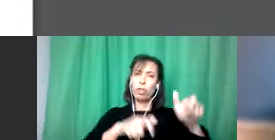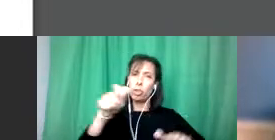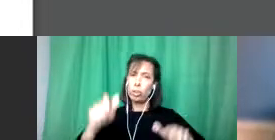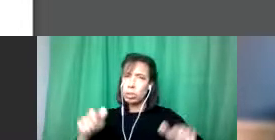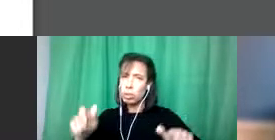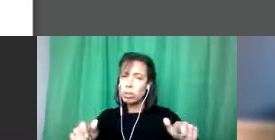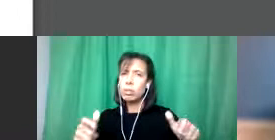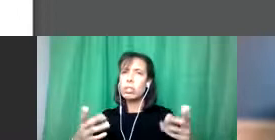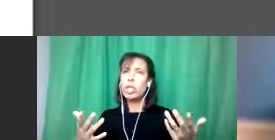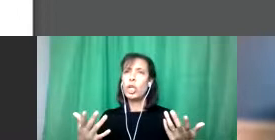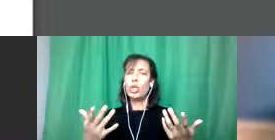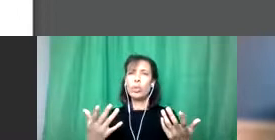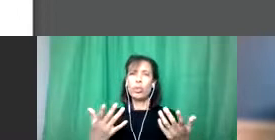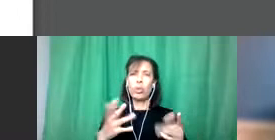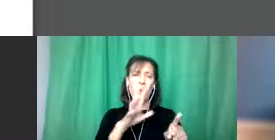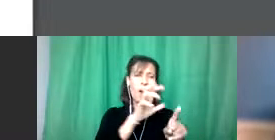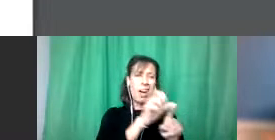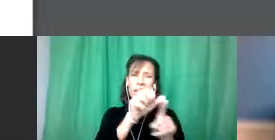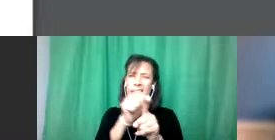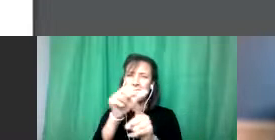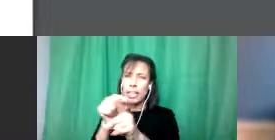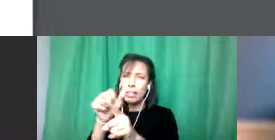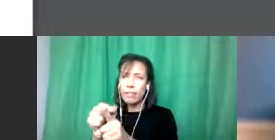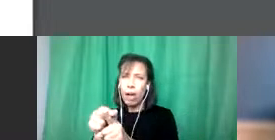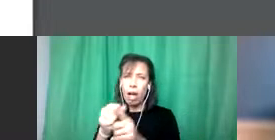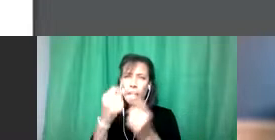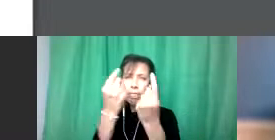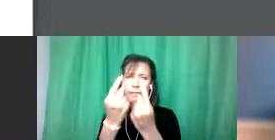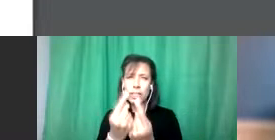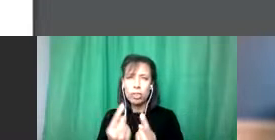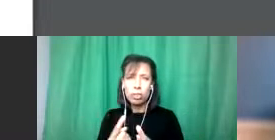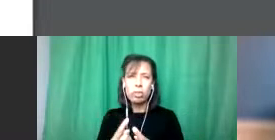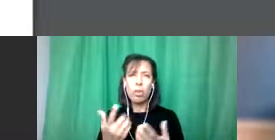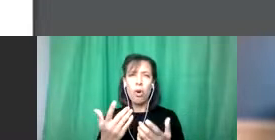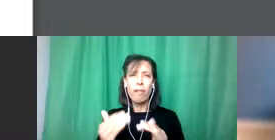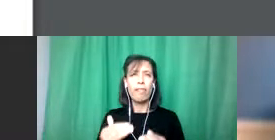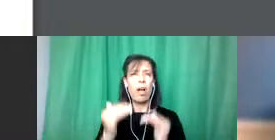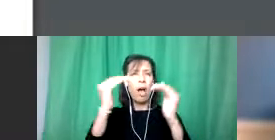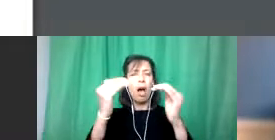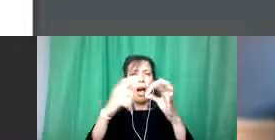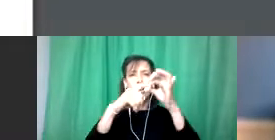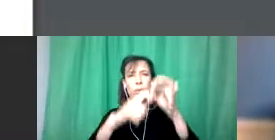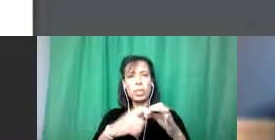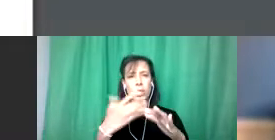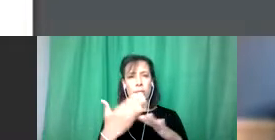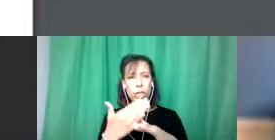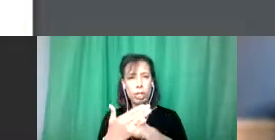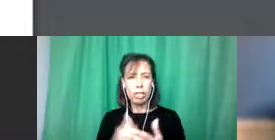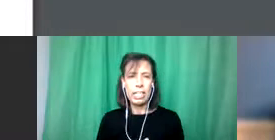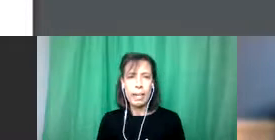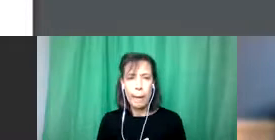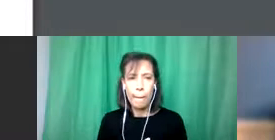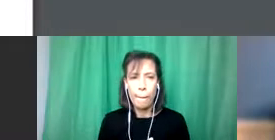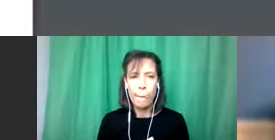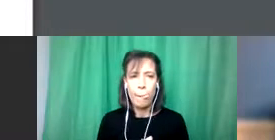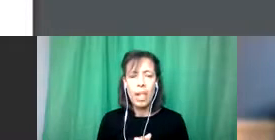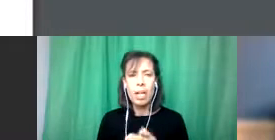what the characteristics of this high quality work is, and I will discuss that with you. And the other thing, the final element